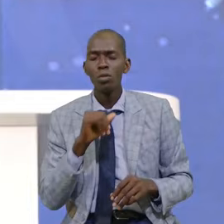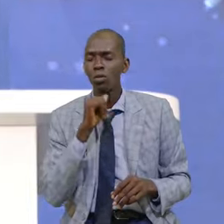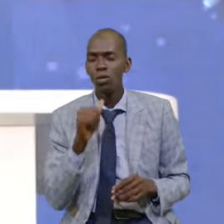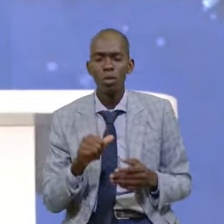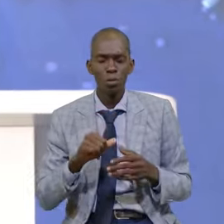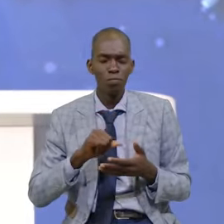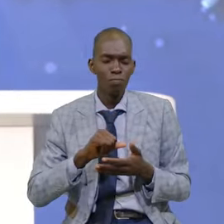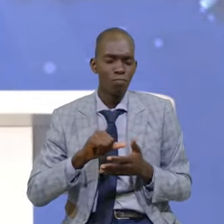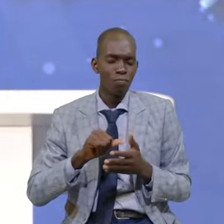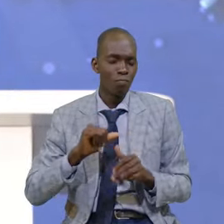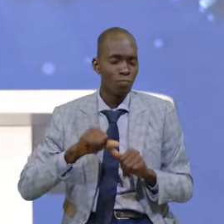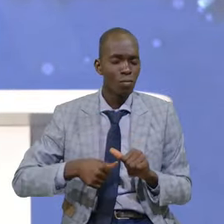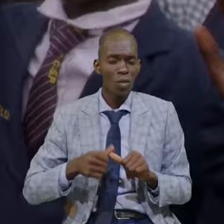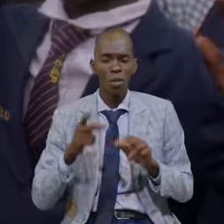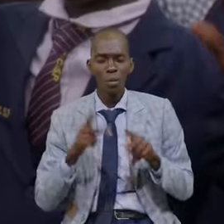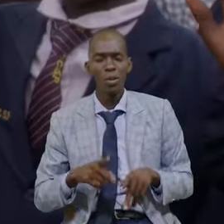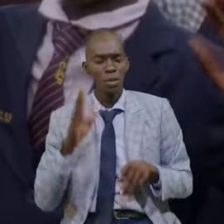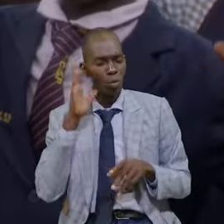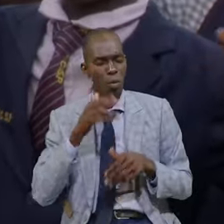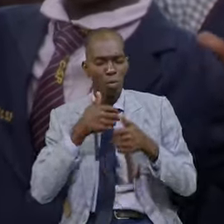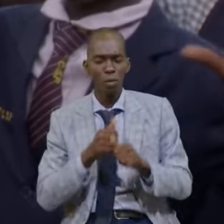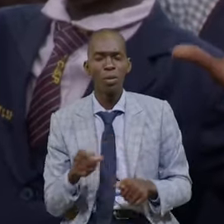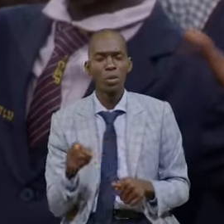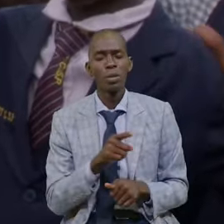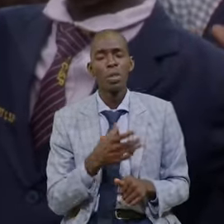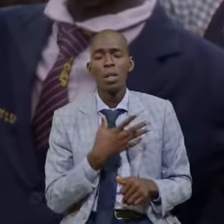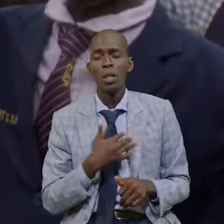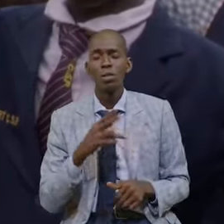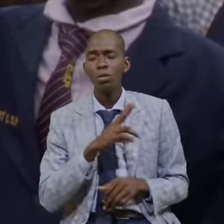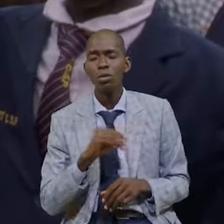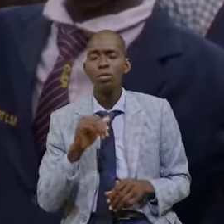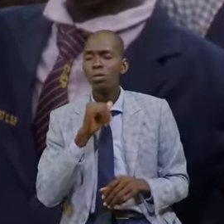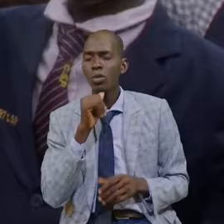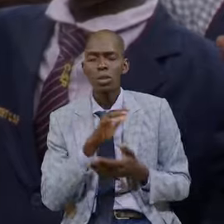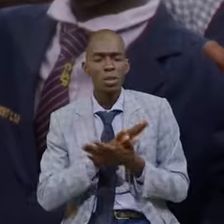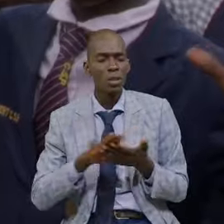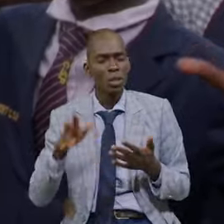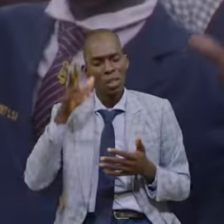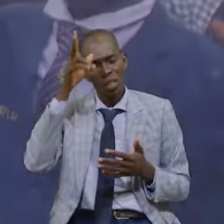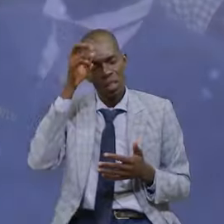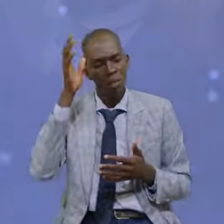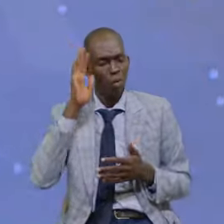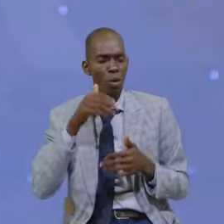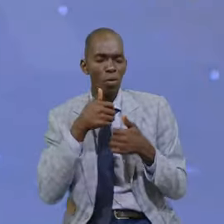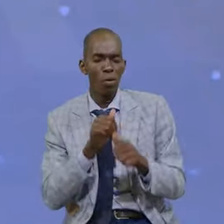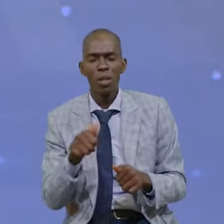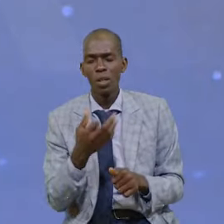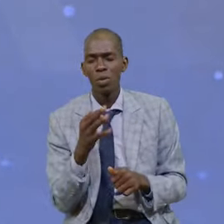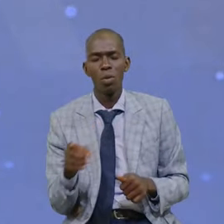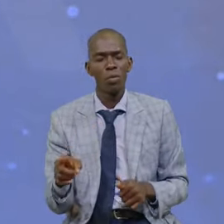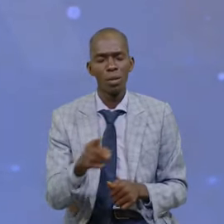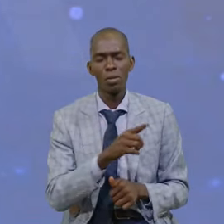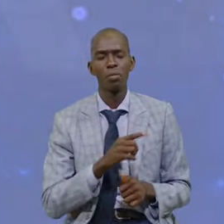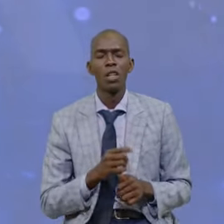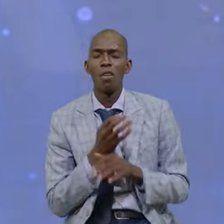uncircumcised person will follow them. And no unclean demon will follow any of them.